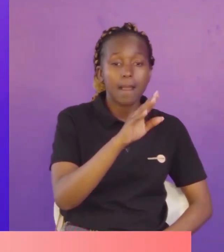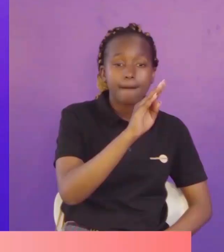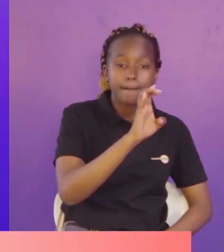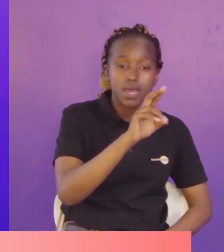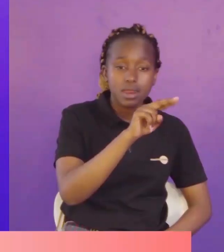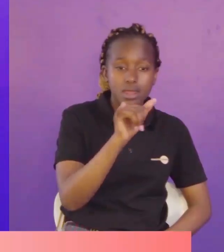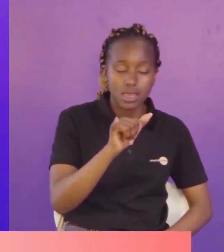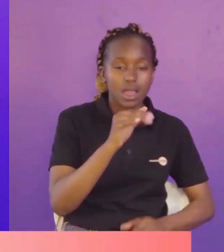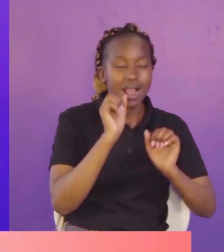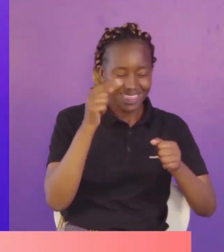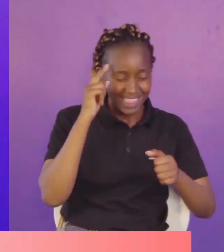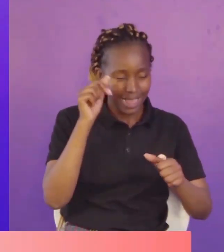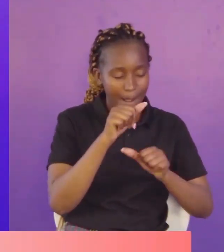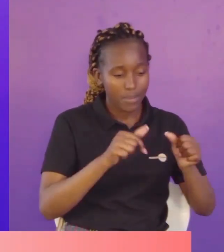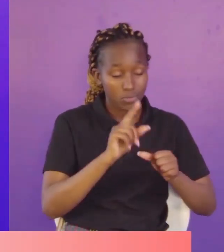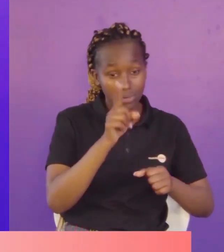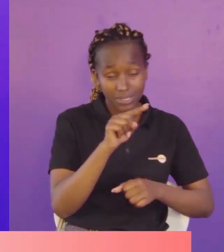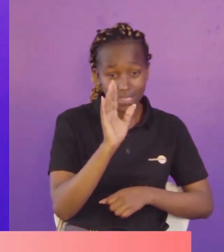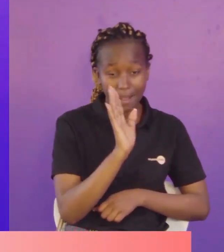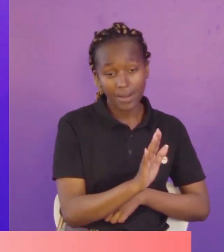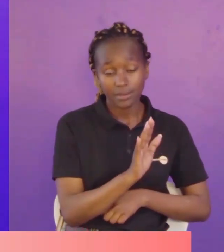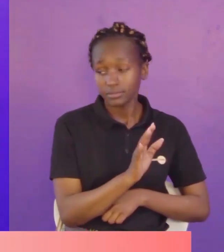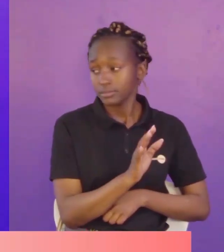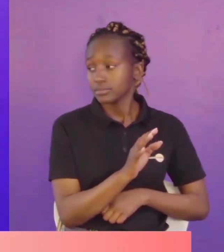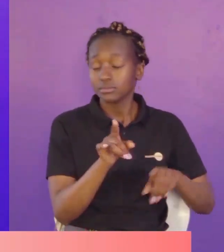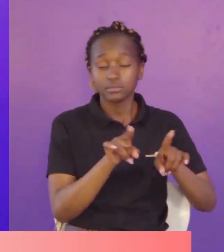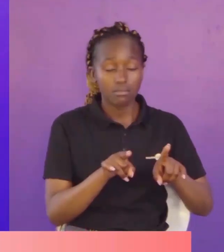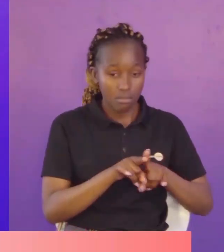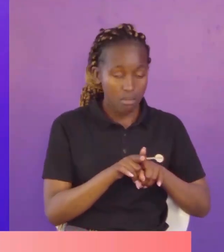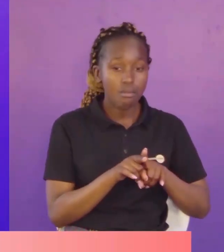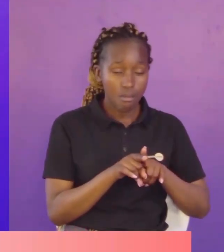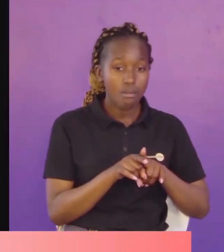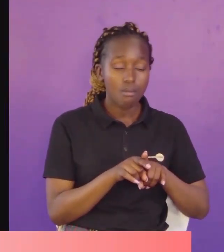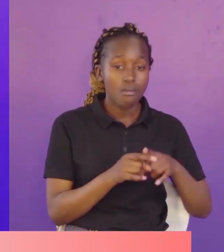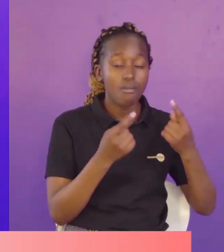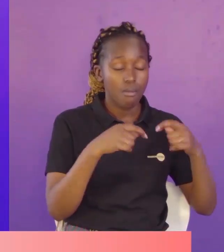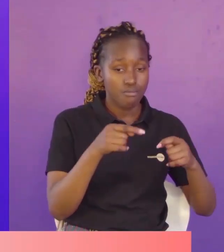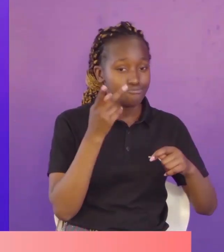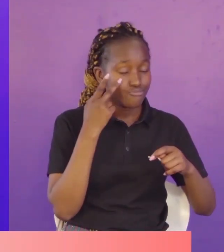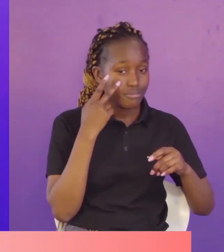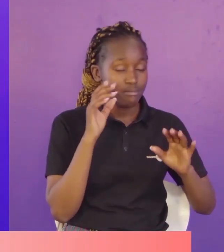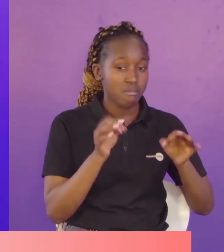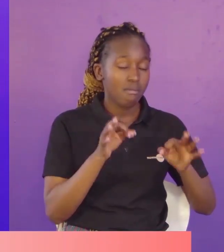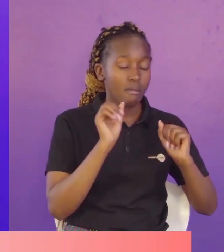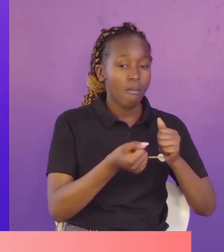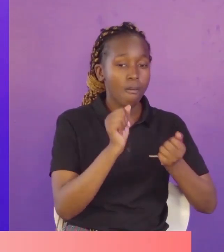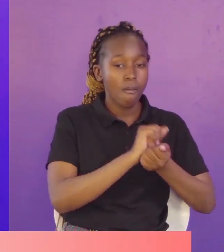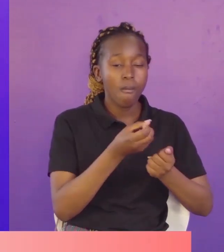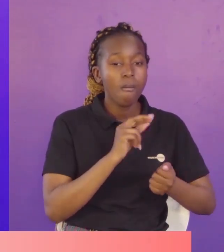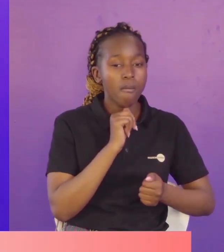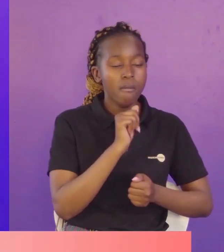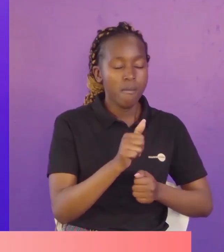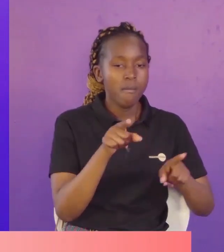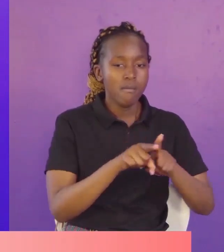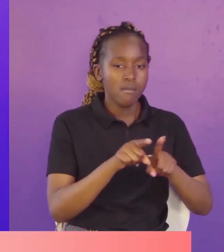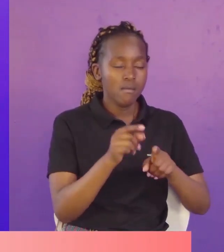the mistakes that he did on the Gambia's game and try to